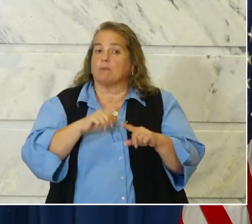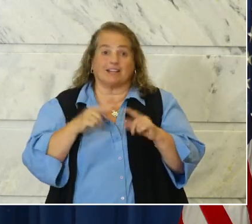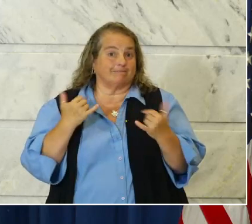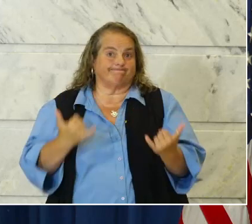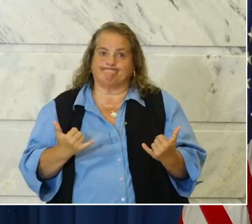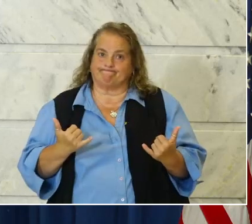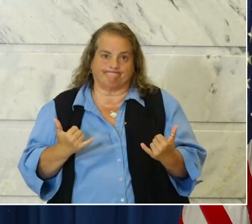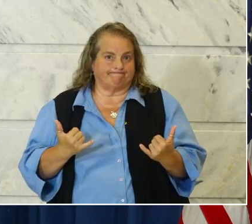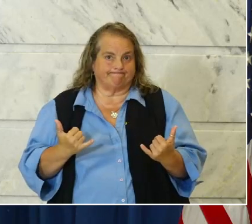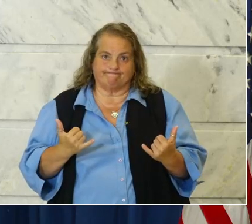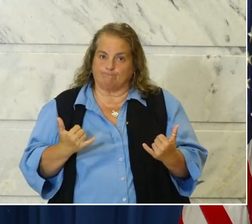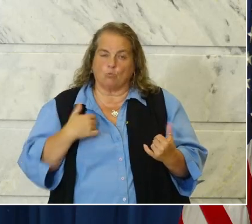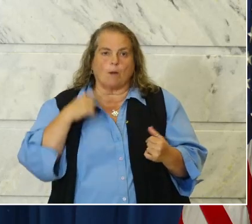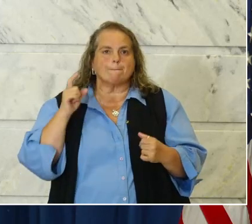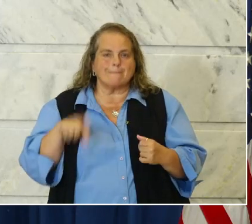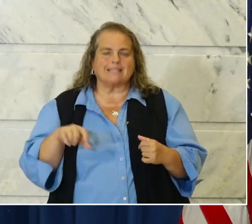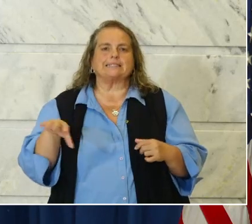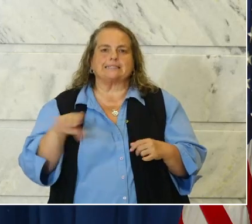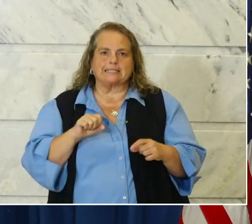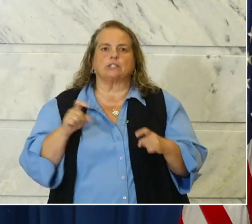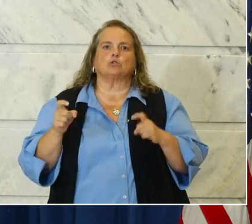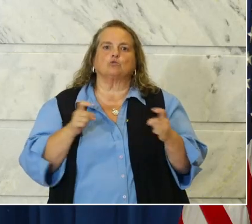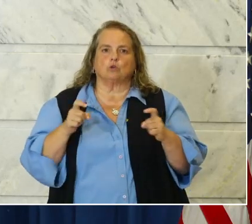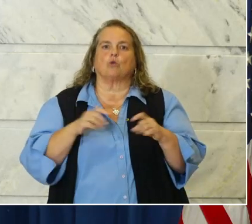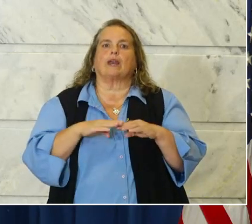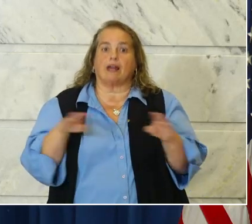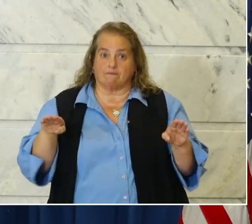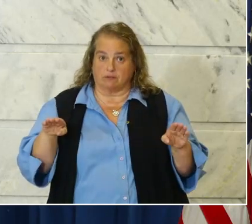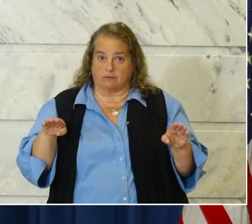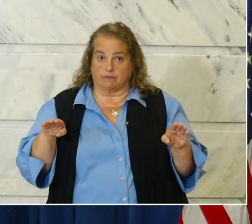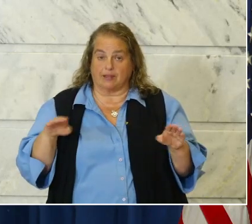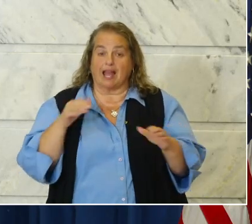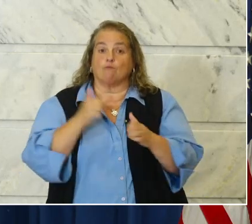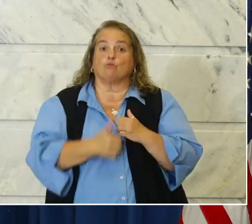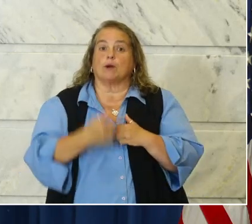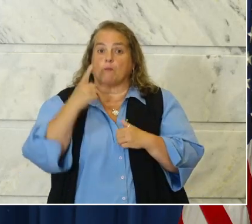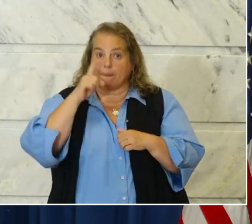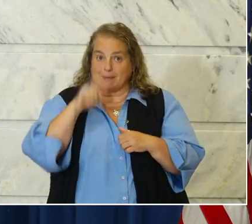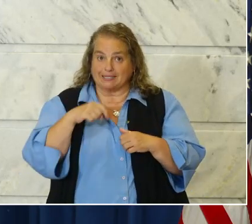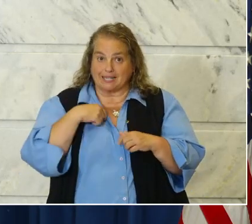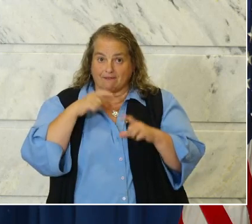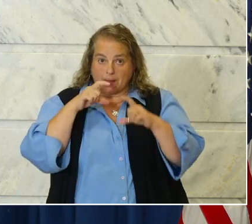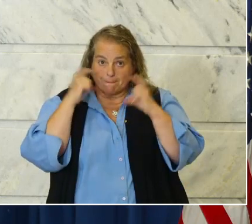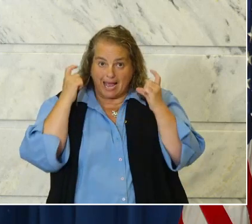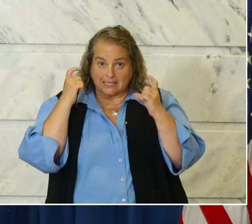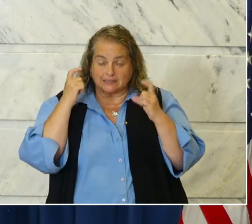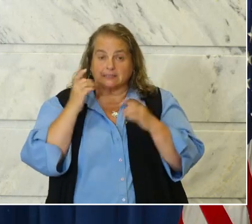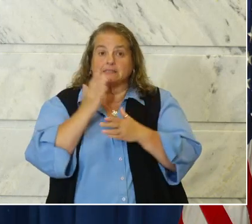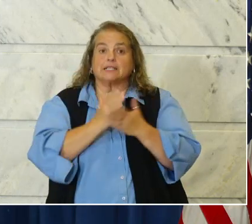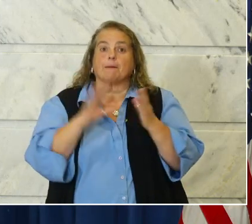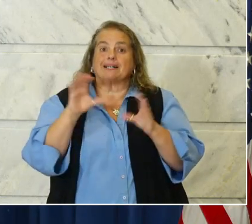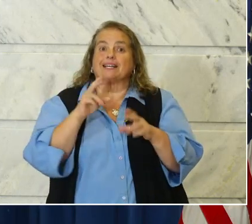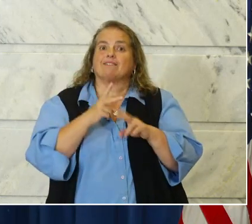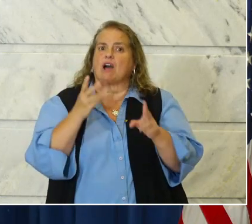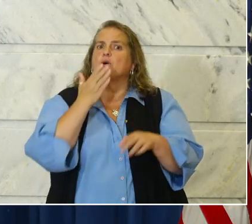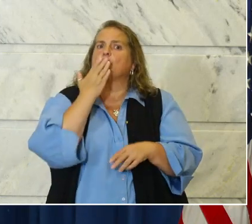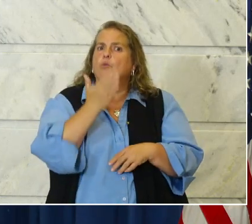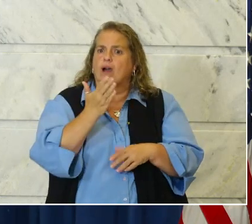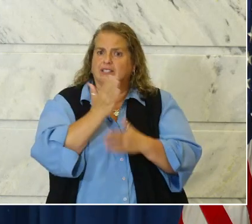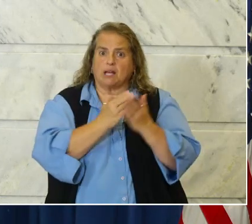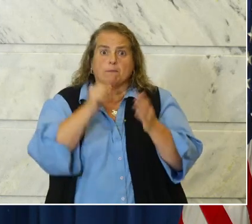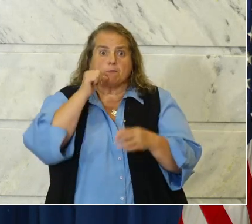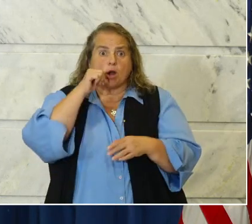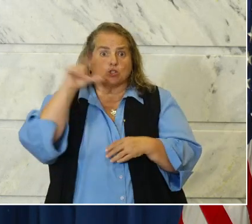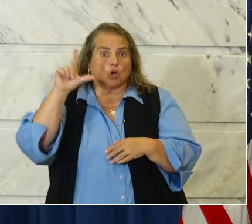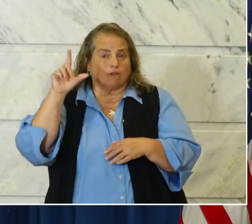get things to a controlled level. Everybody's got to have the masks on. Some did really well. I think some of the bars in